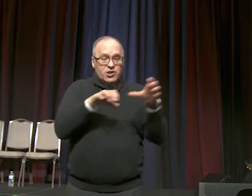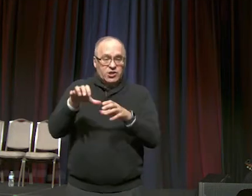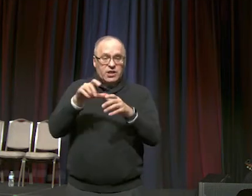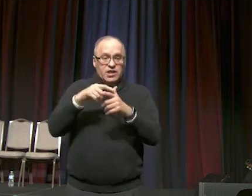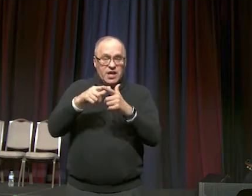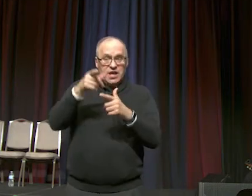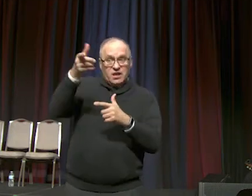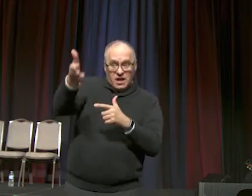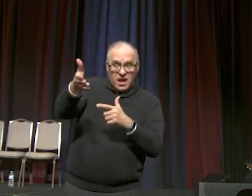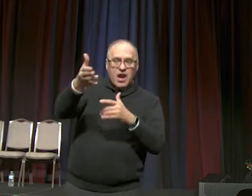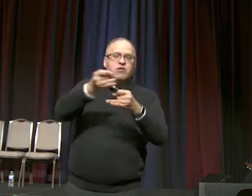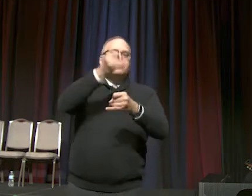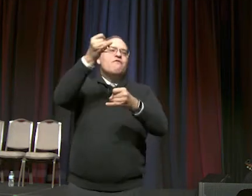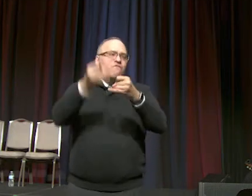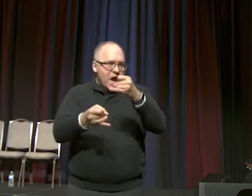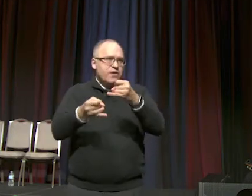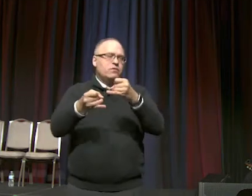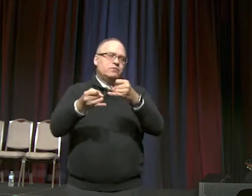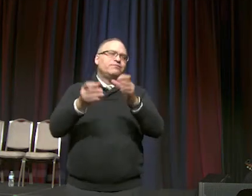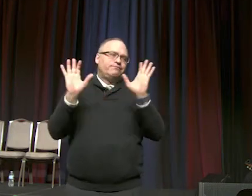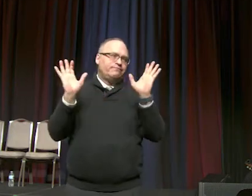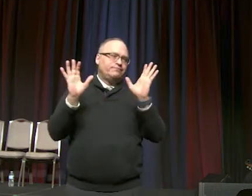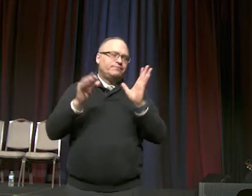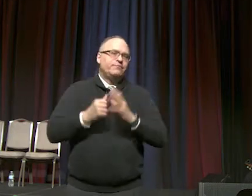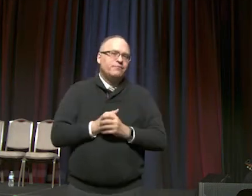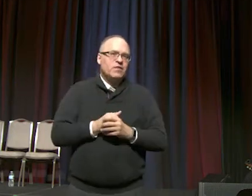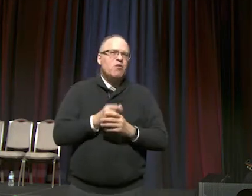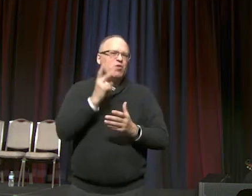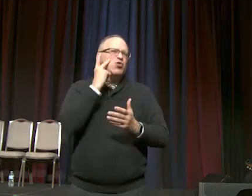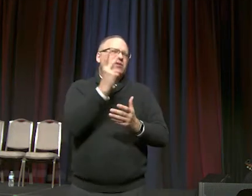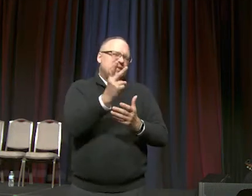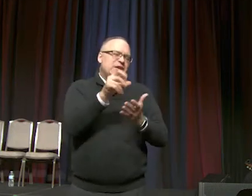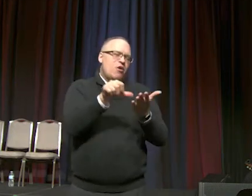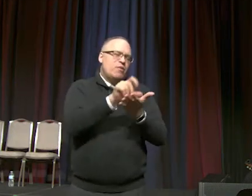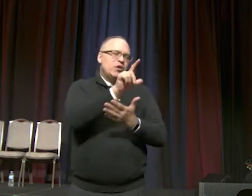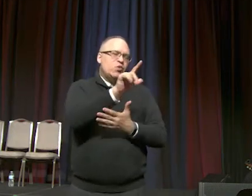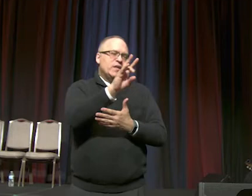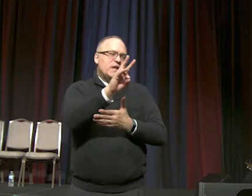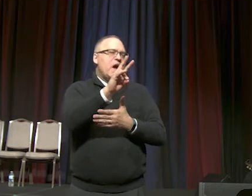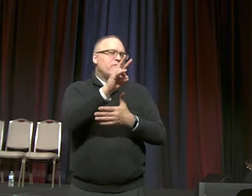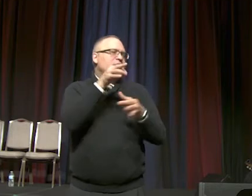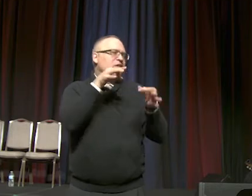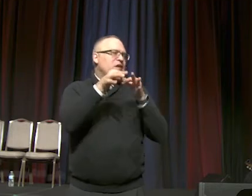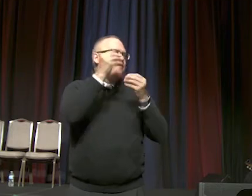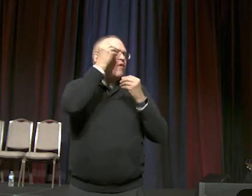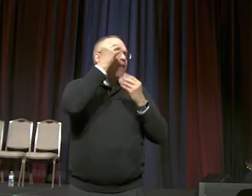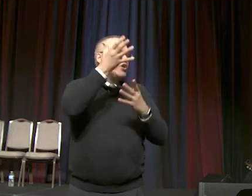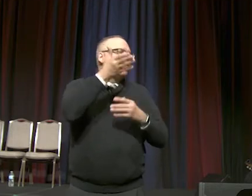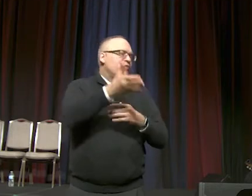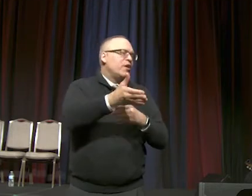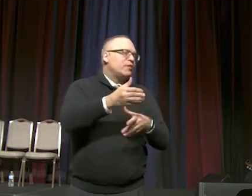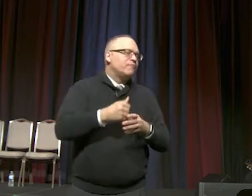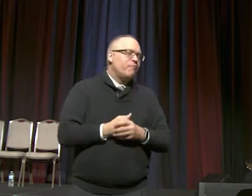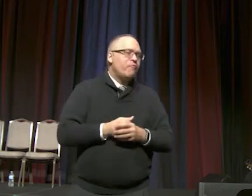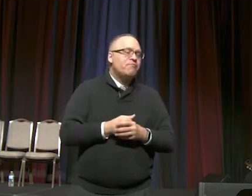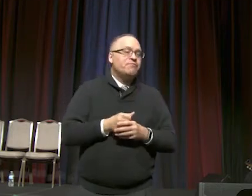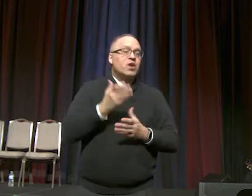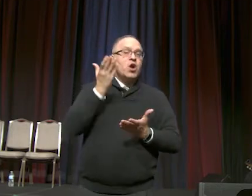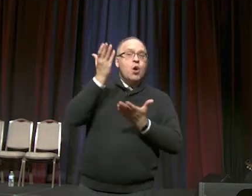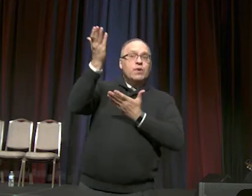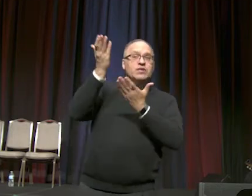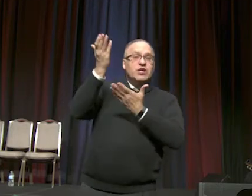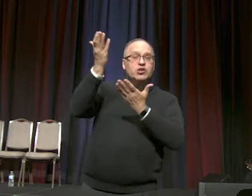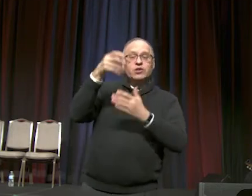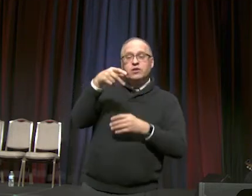legislation. So the more detailed statement about that is on page 27. So talking about the petitions portion of that